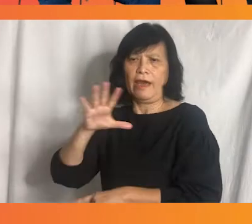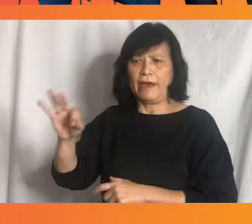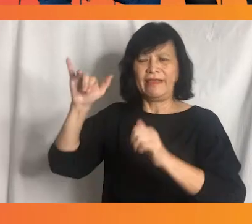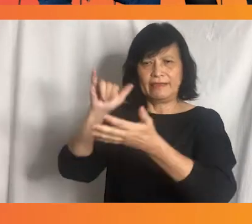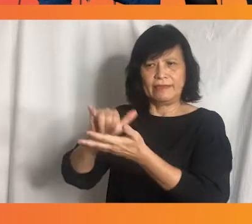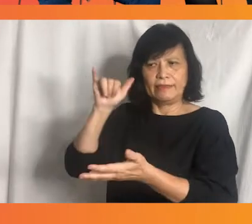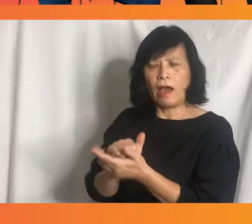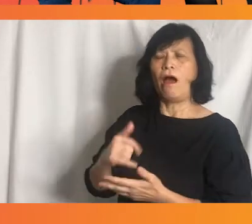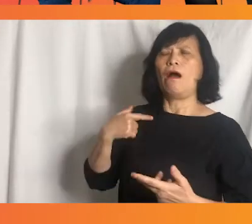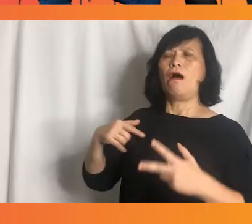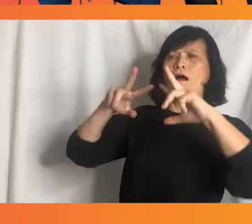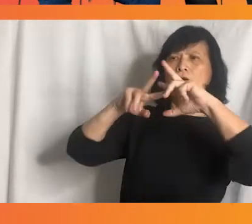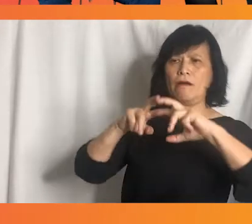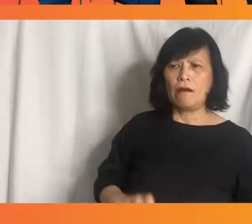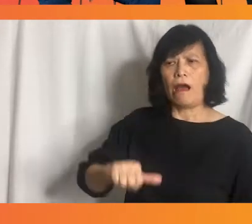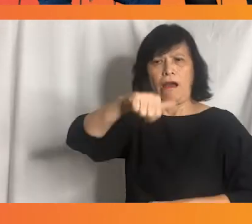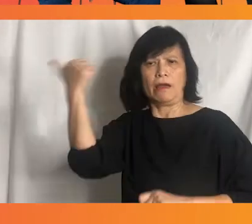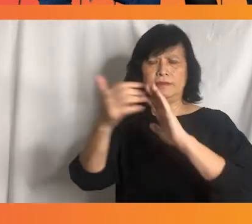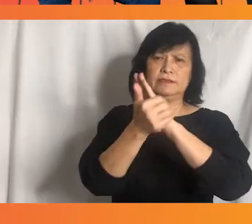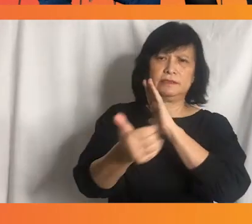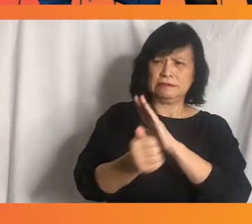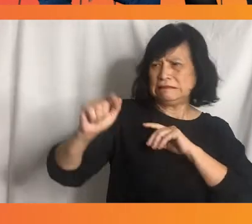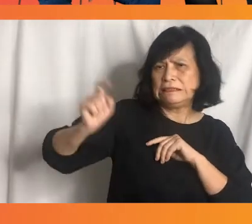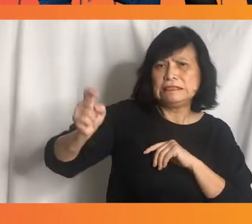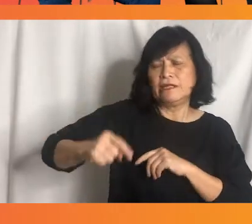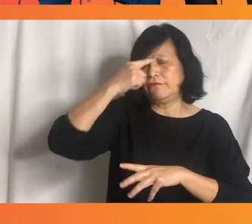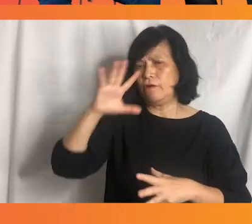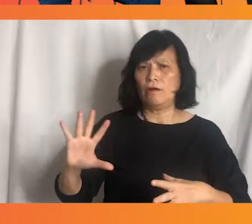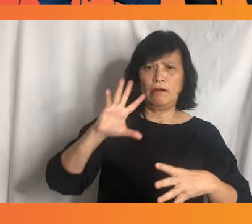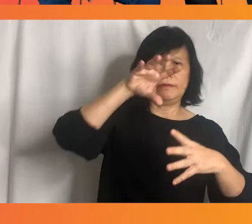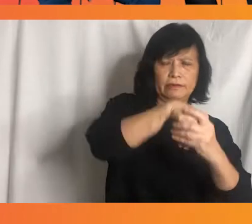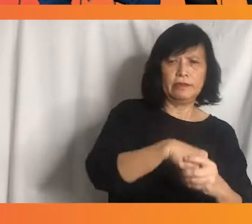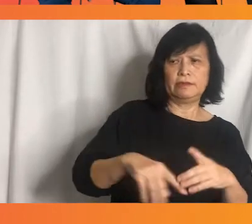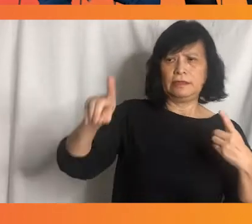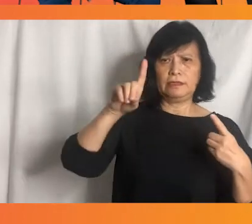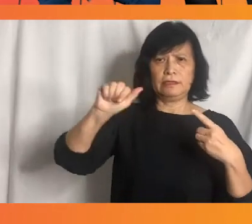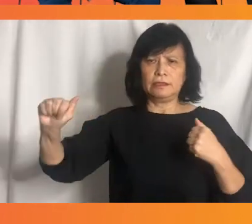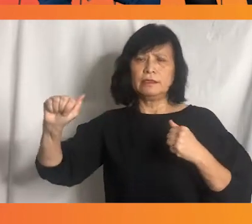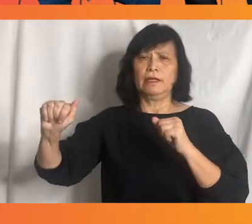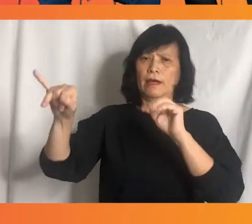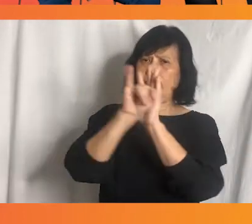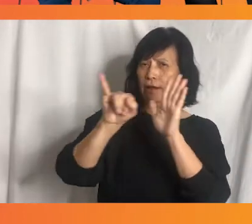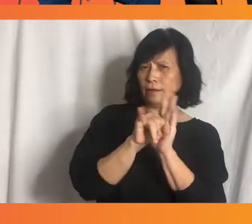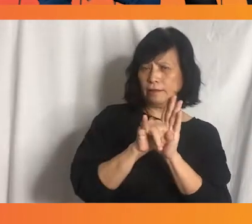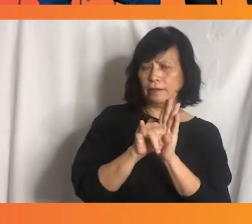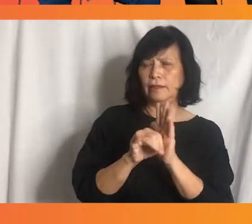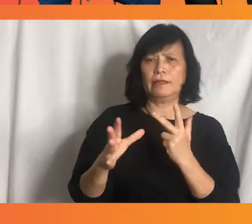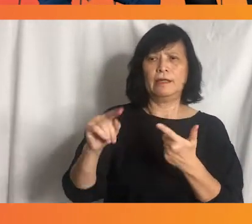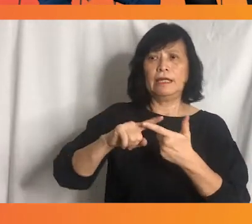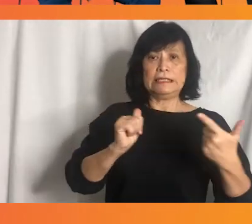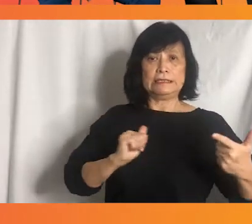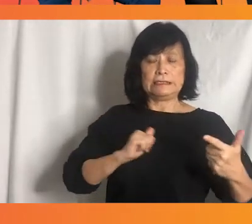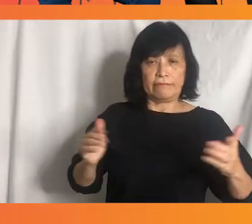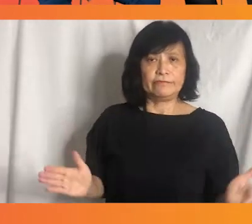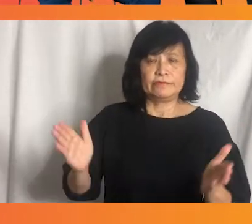to review other key skills that is needed to be incorporated, such as disability identity formation,